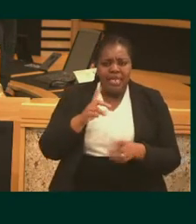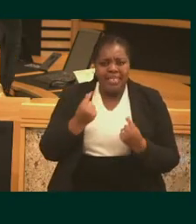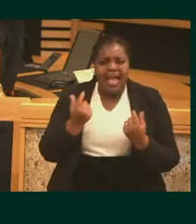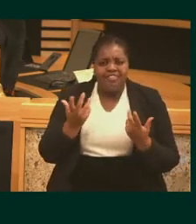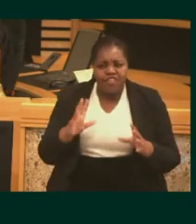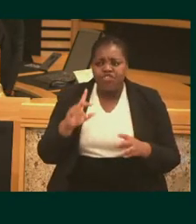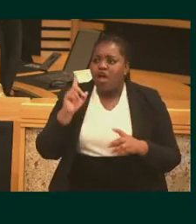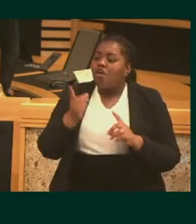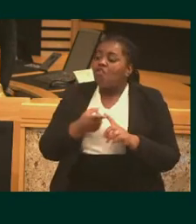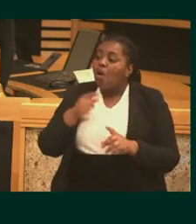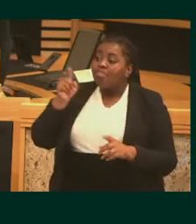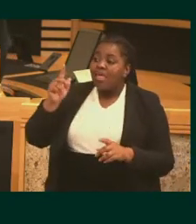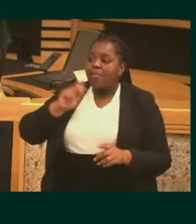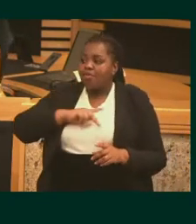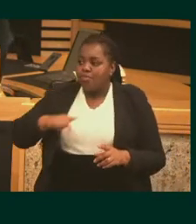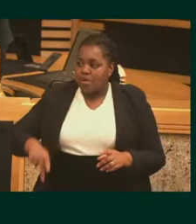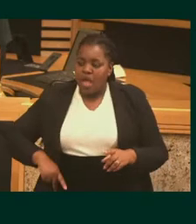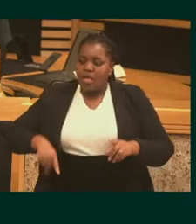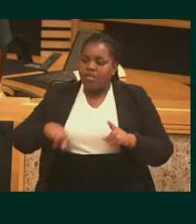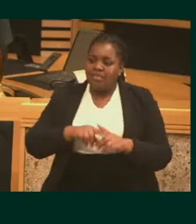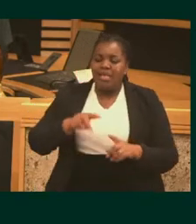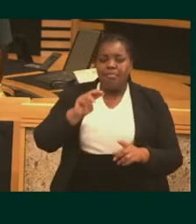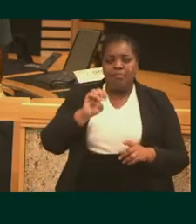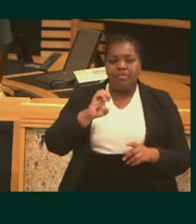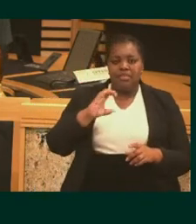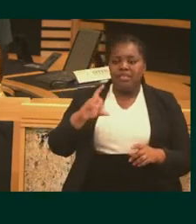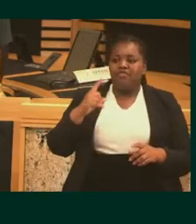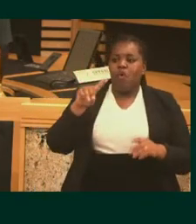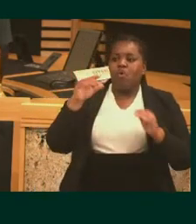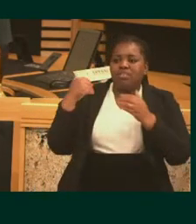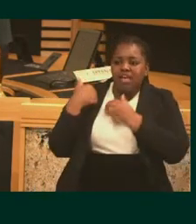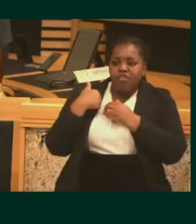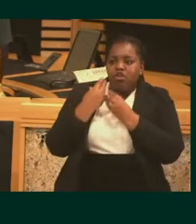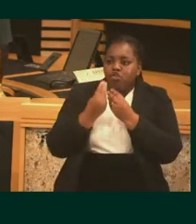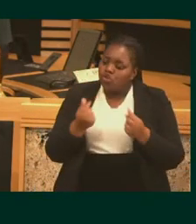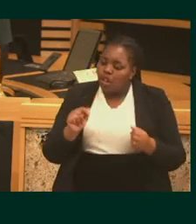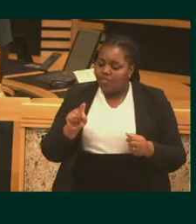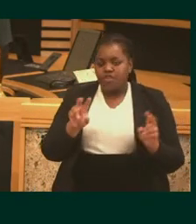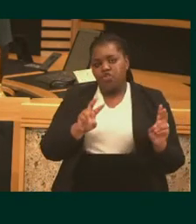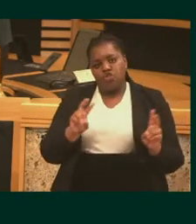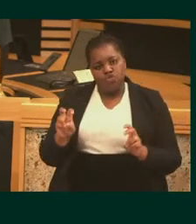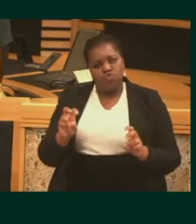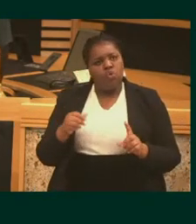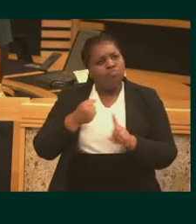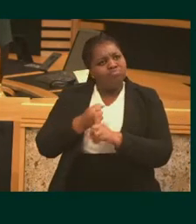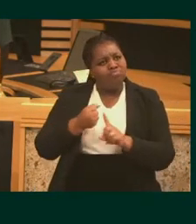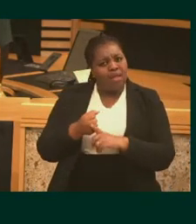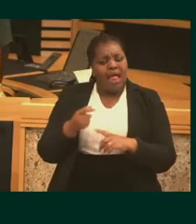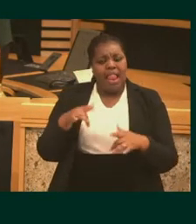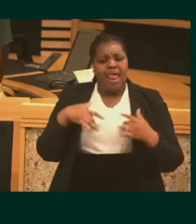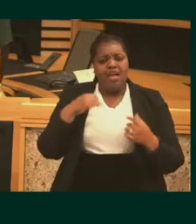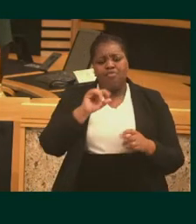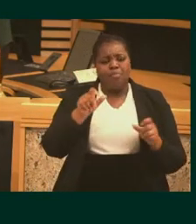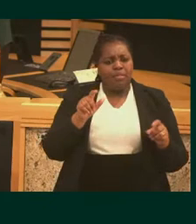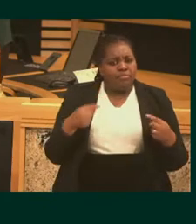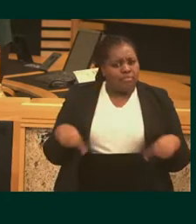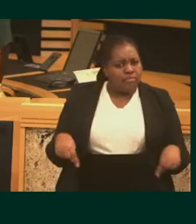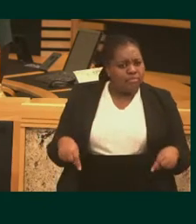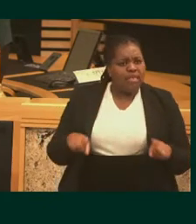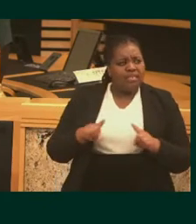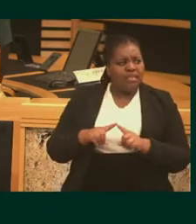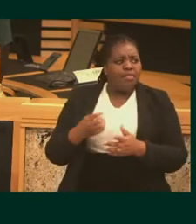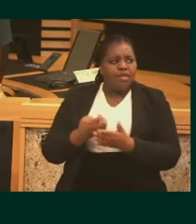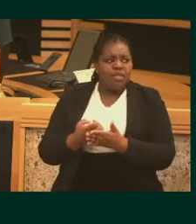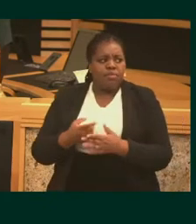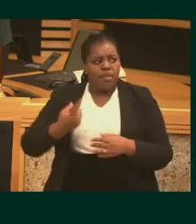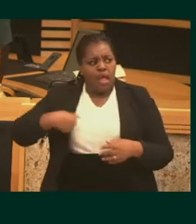by the premier and by the Mec for Community safety to deal with this crisis that continues to threaten the lives of our people and the economy